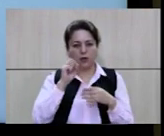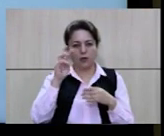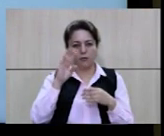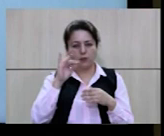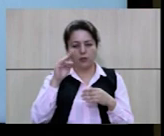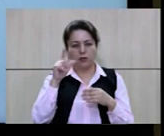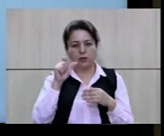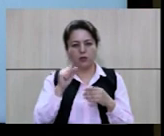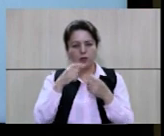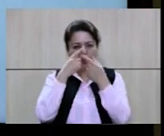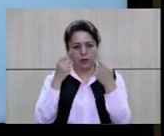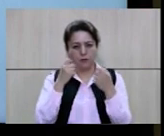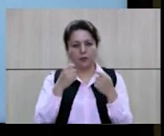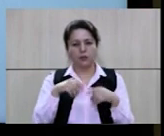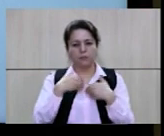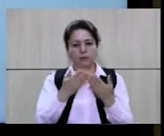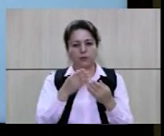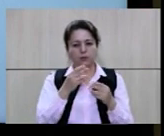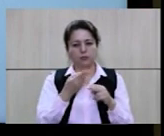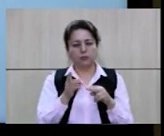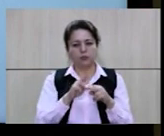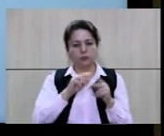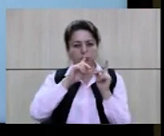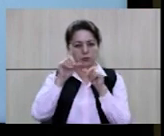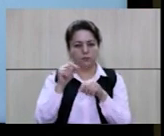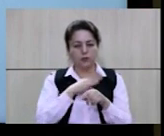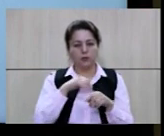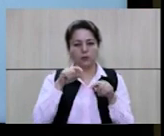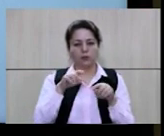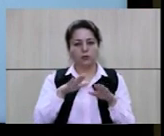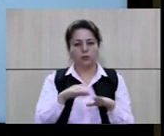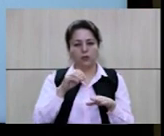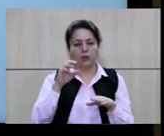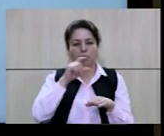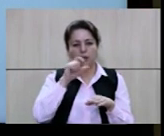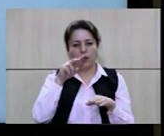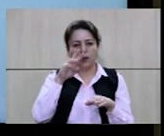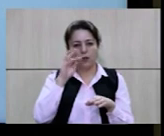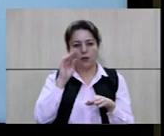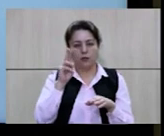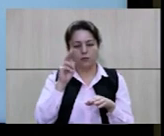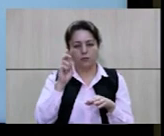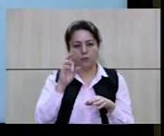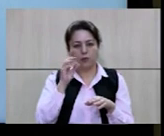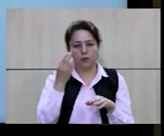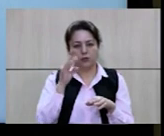ketdi. Bu yerda ellikboshi va amin so'zlari.